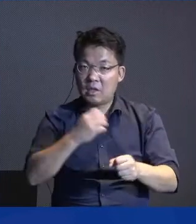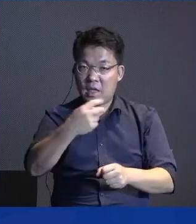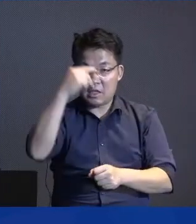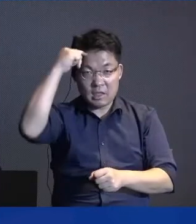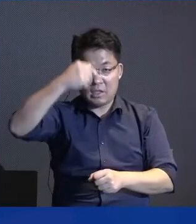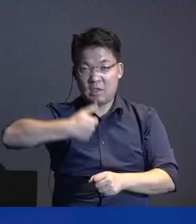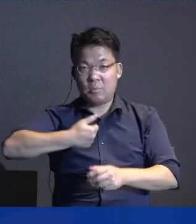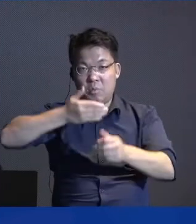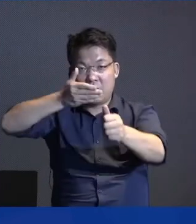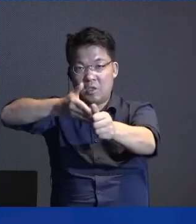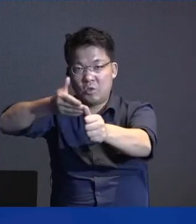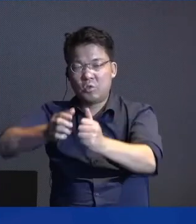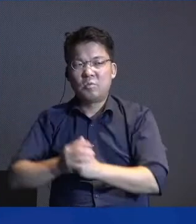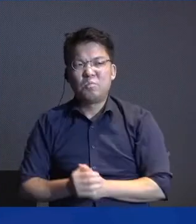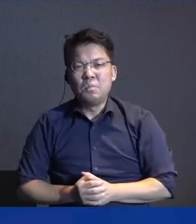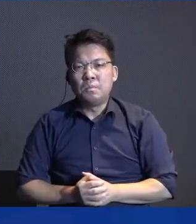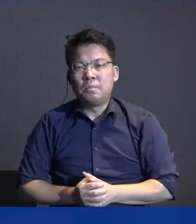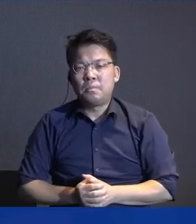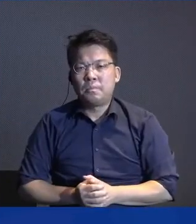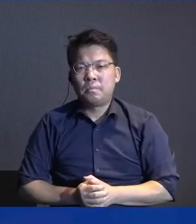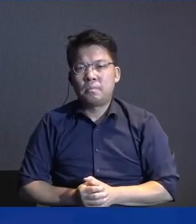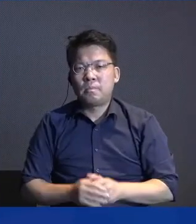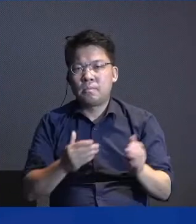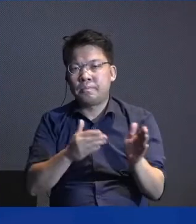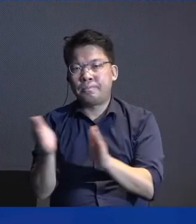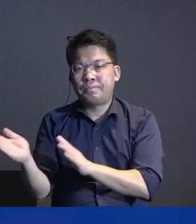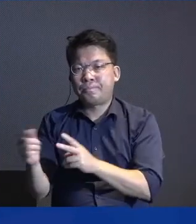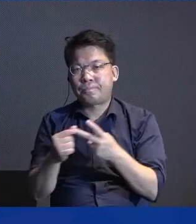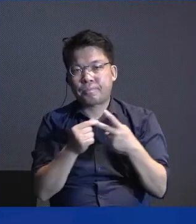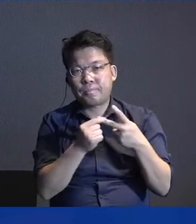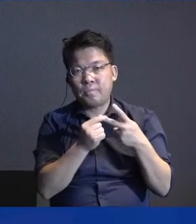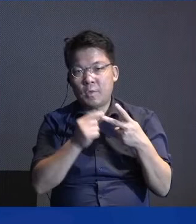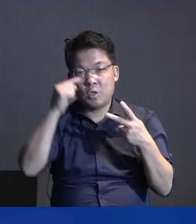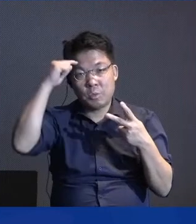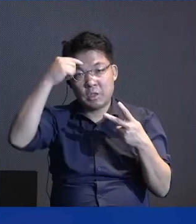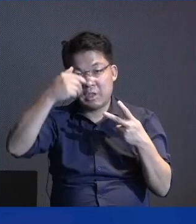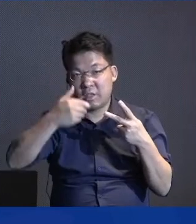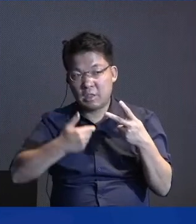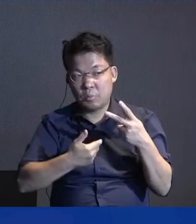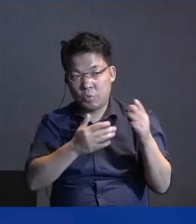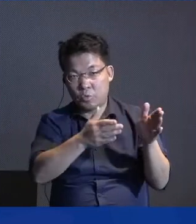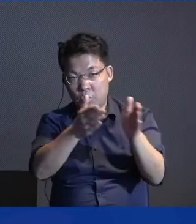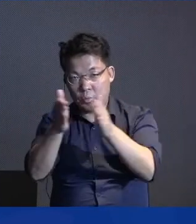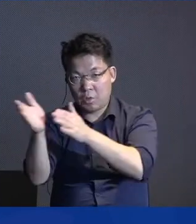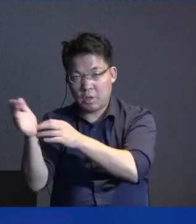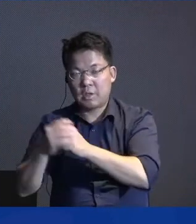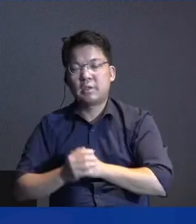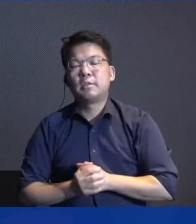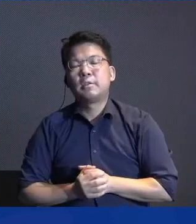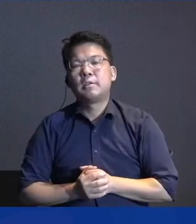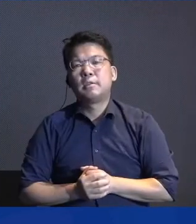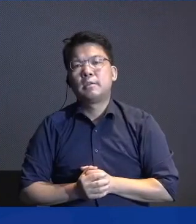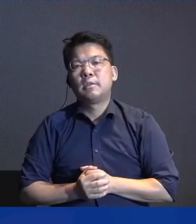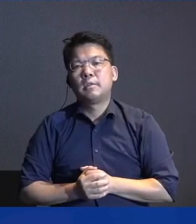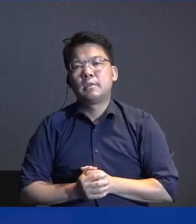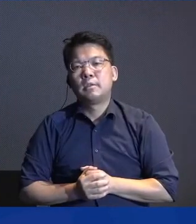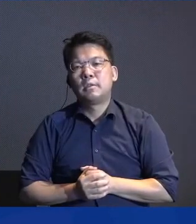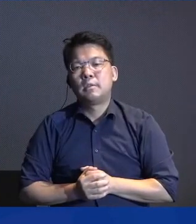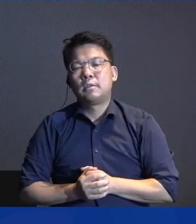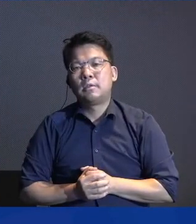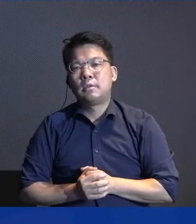If I just move to the second question regarding how we can better promote like resilience or this